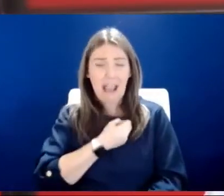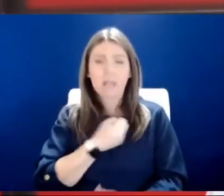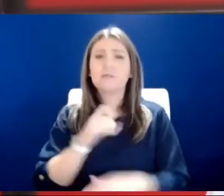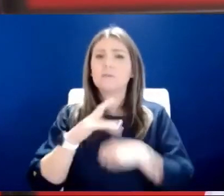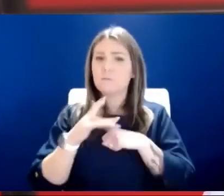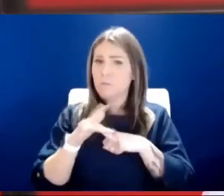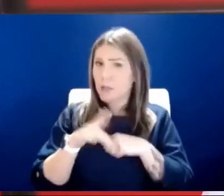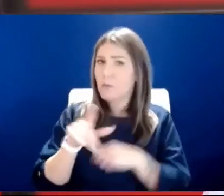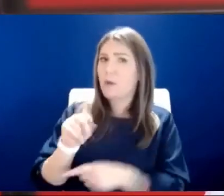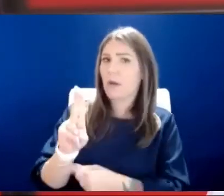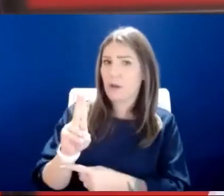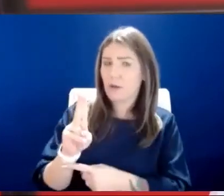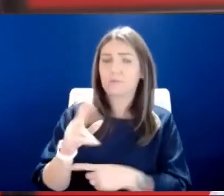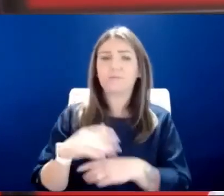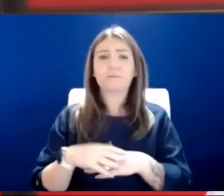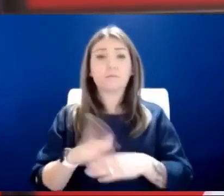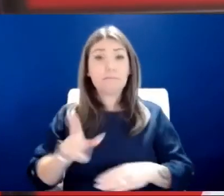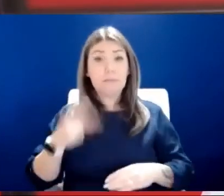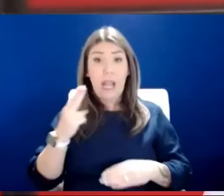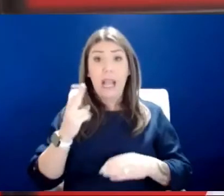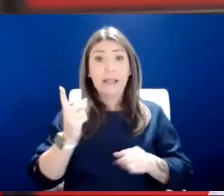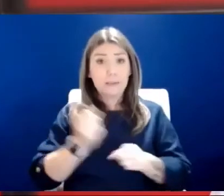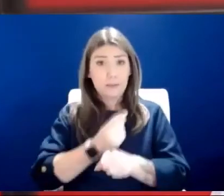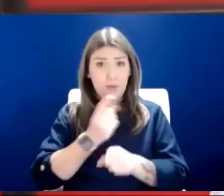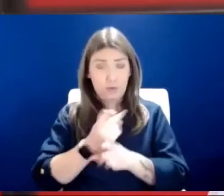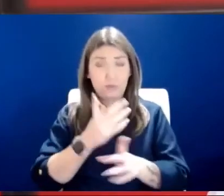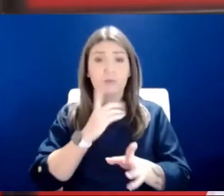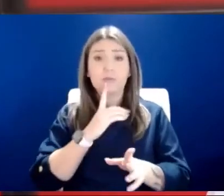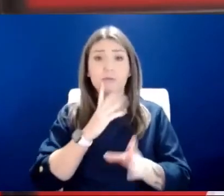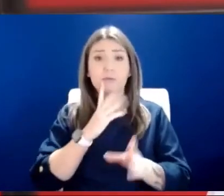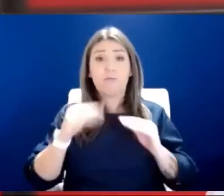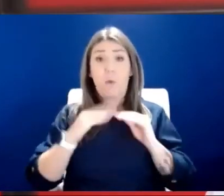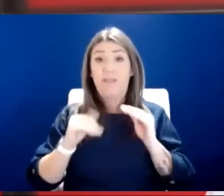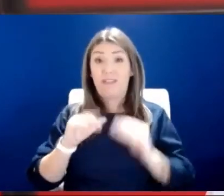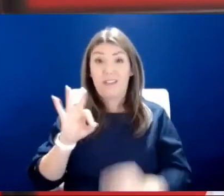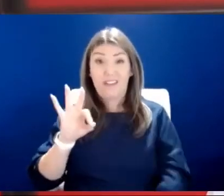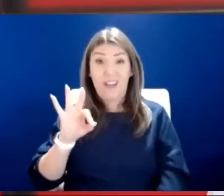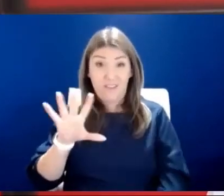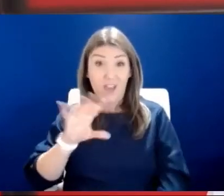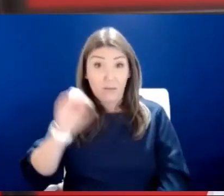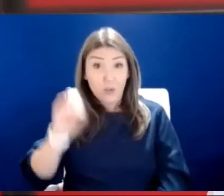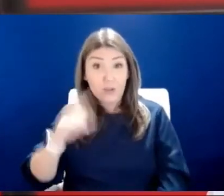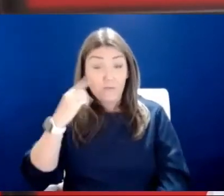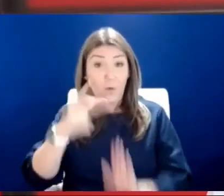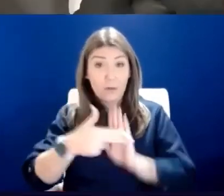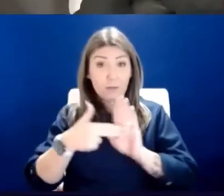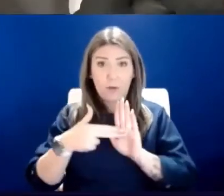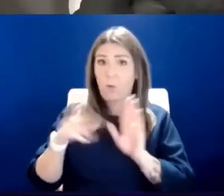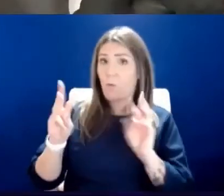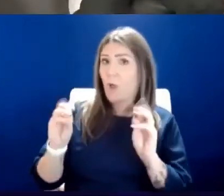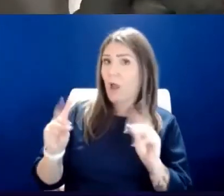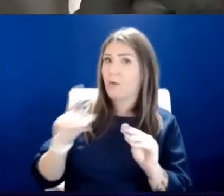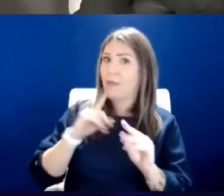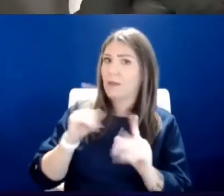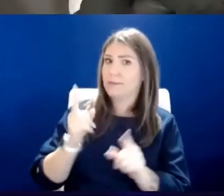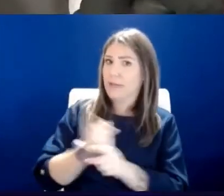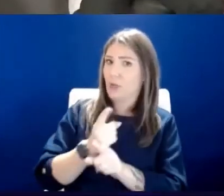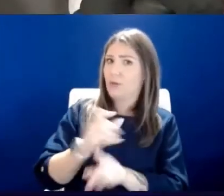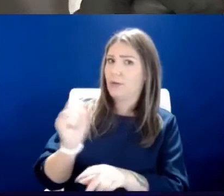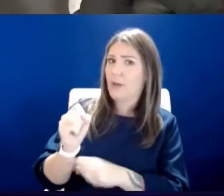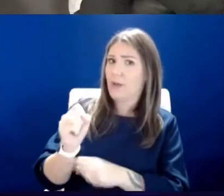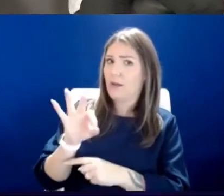has high accuracy, exceeding more than 95% to diagnose amyloidosis. Yes. That is accurate, that is 95% or more. That is